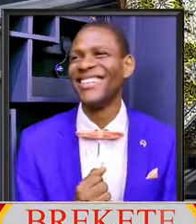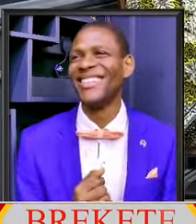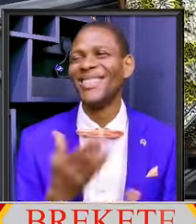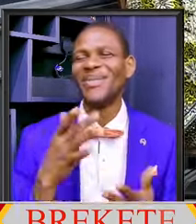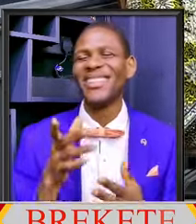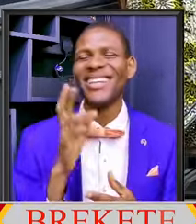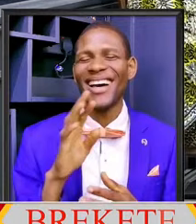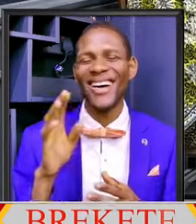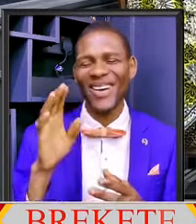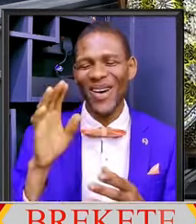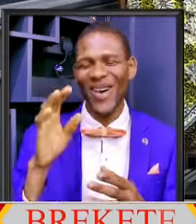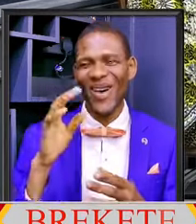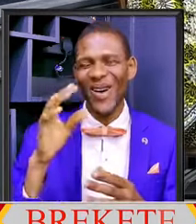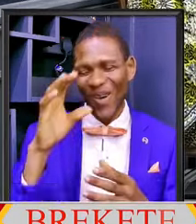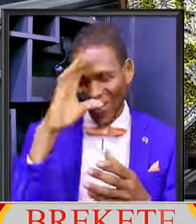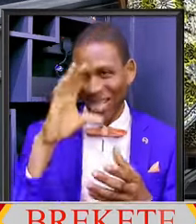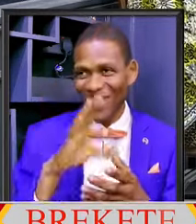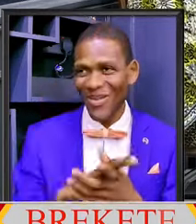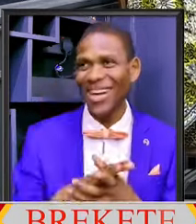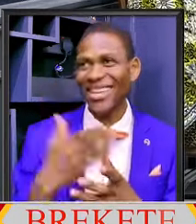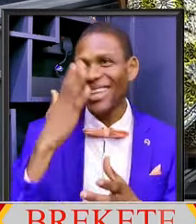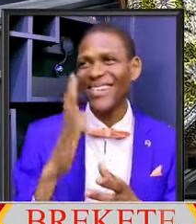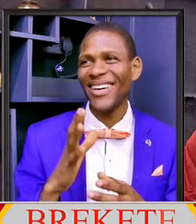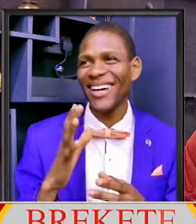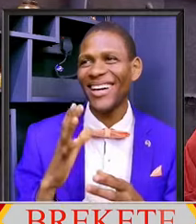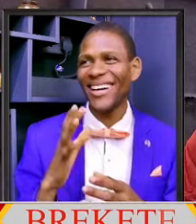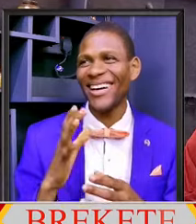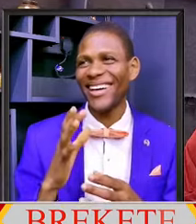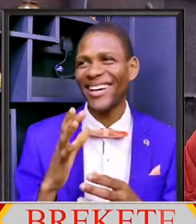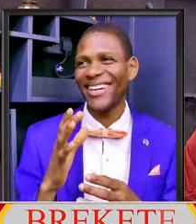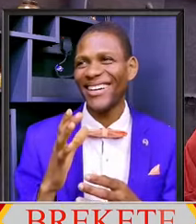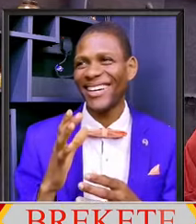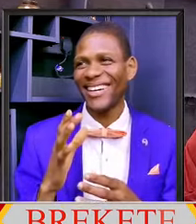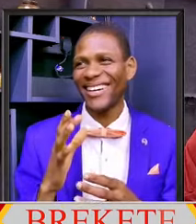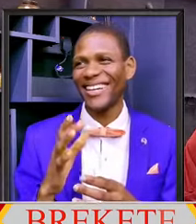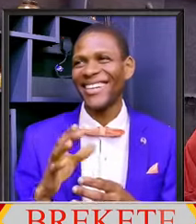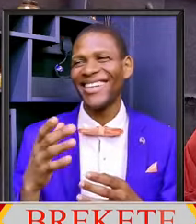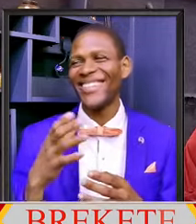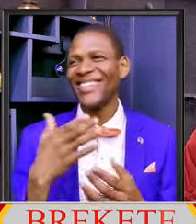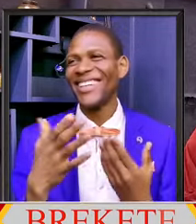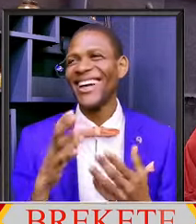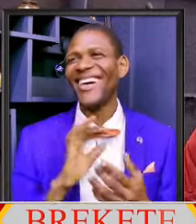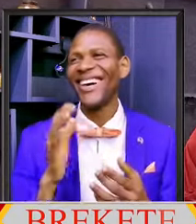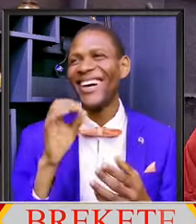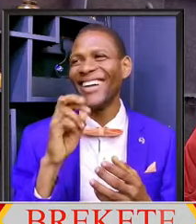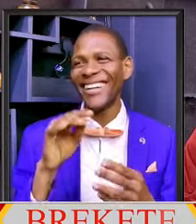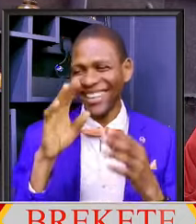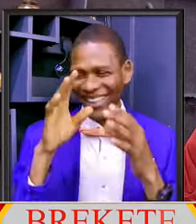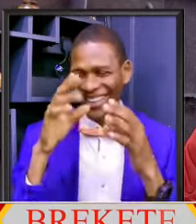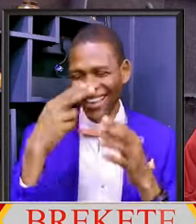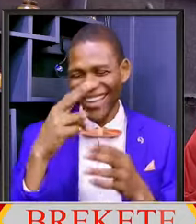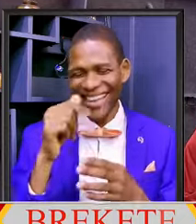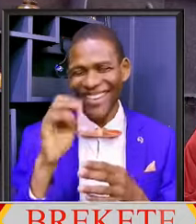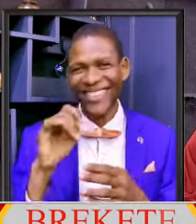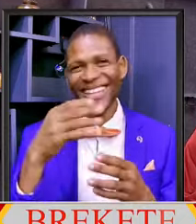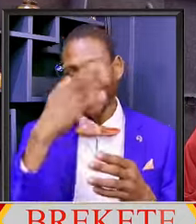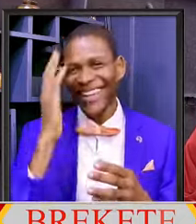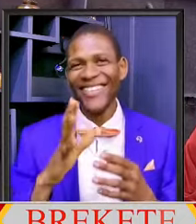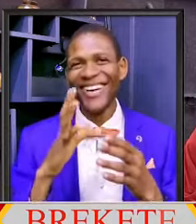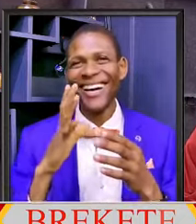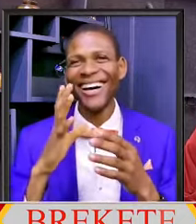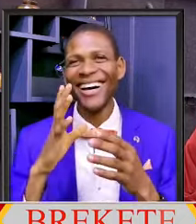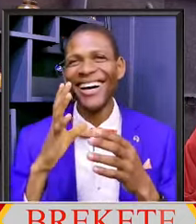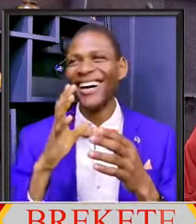May her husband never experience power failure on duty. May our ordinary Ahmed never experience failure on duty.